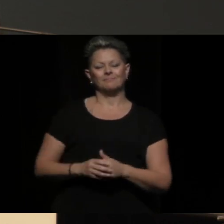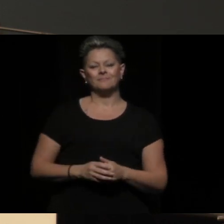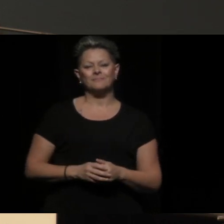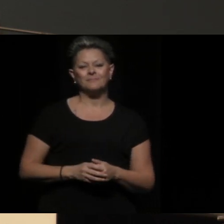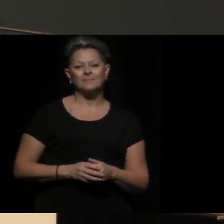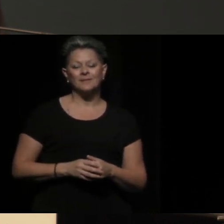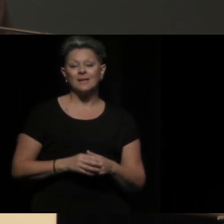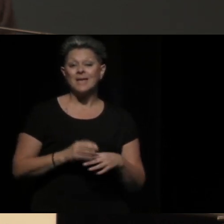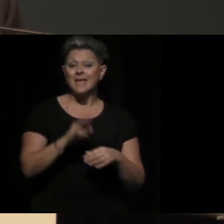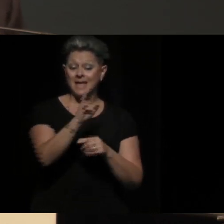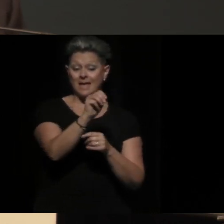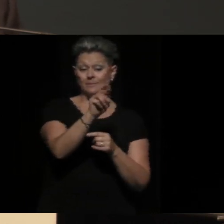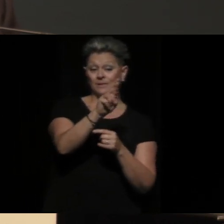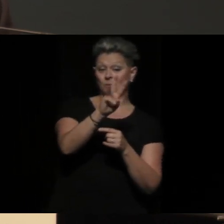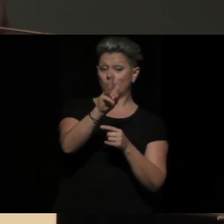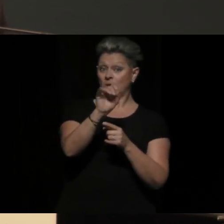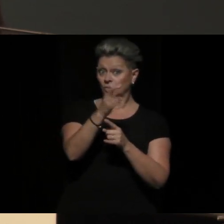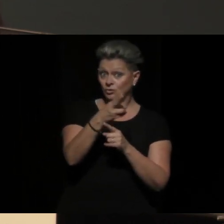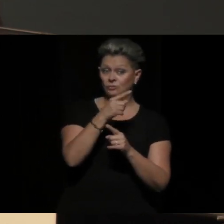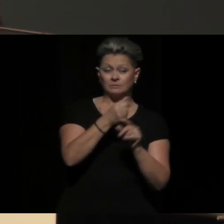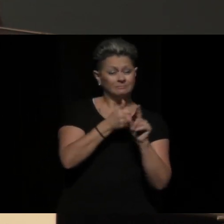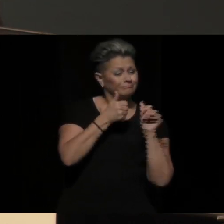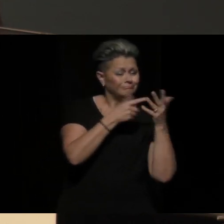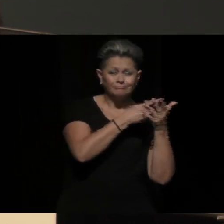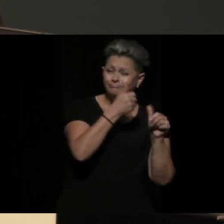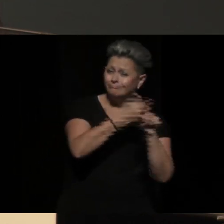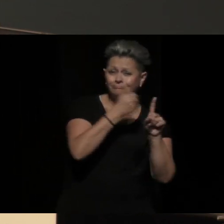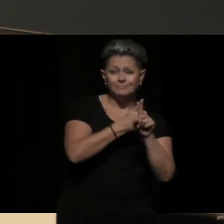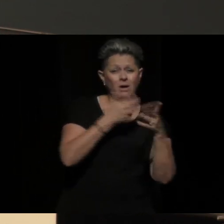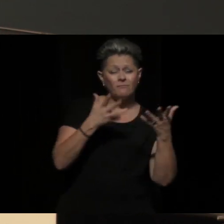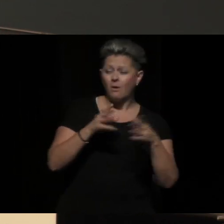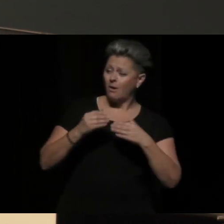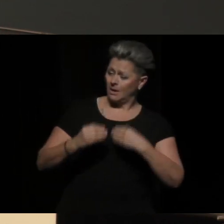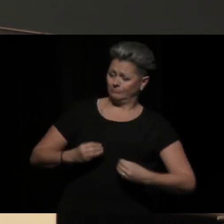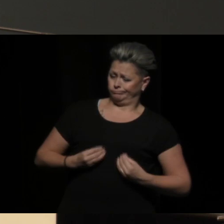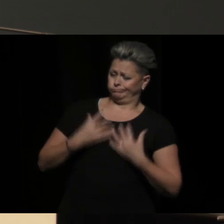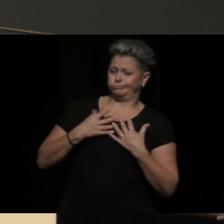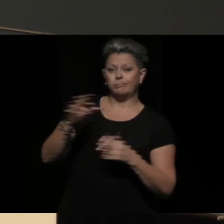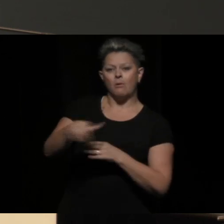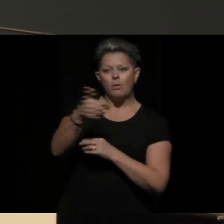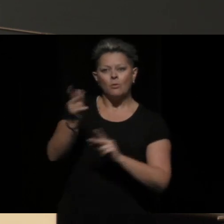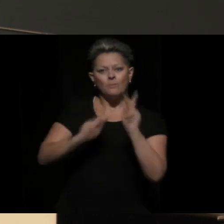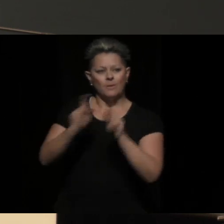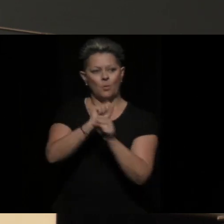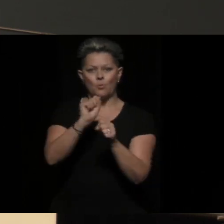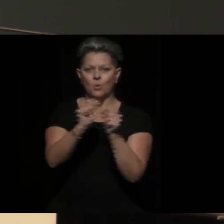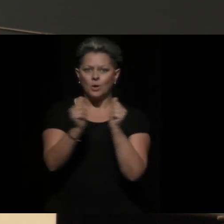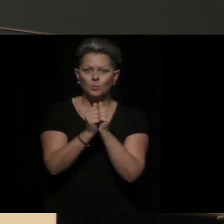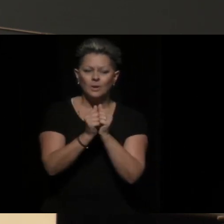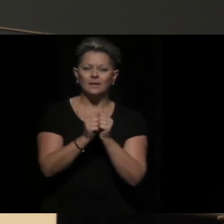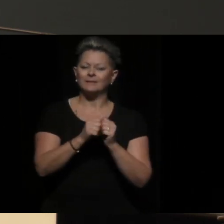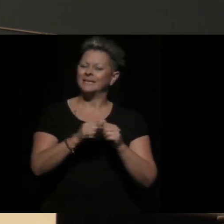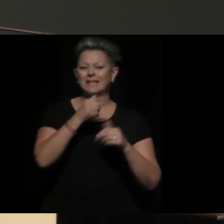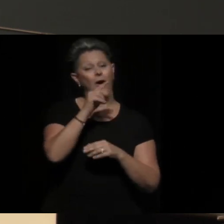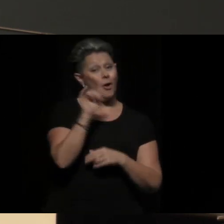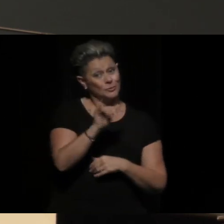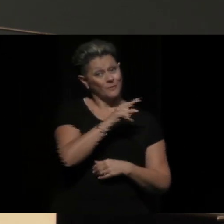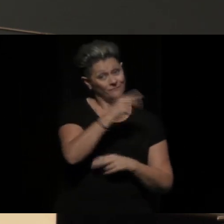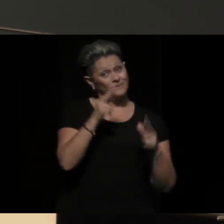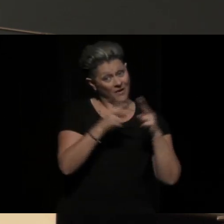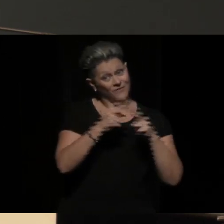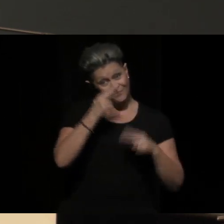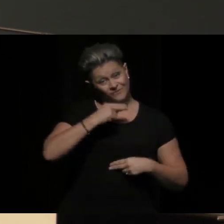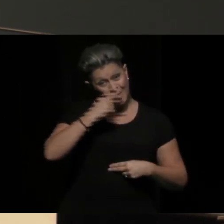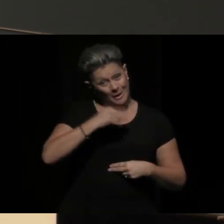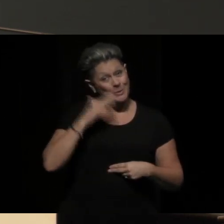He continues to inspire his colleagues with his leadership, unwavering support, and constant good humor.